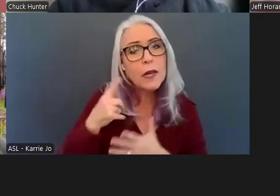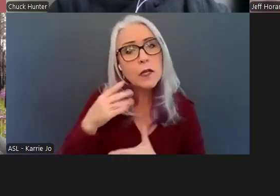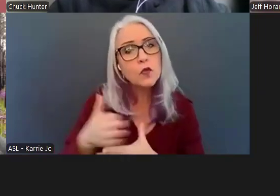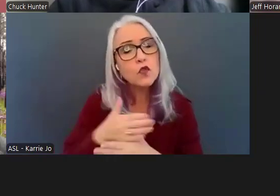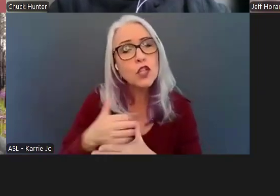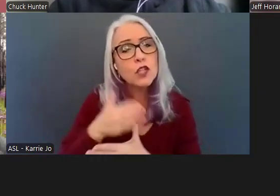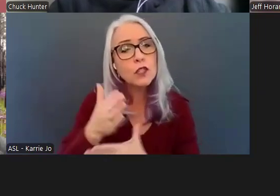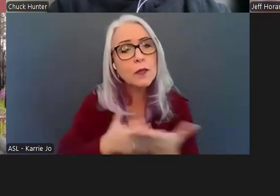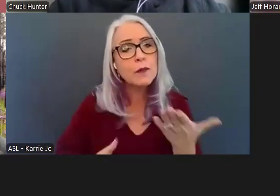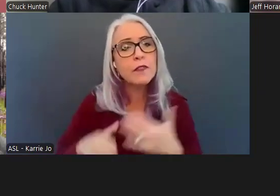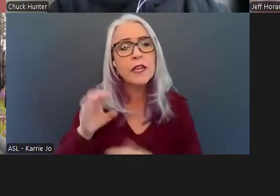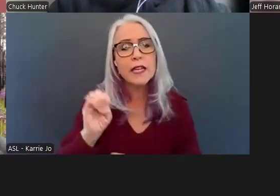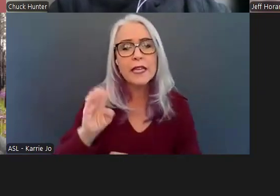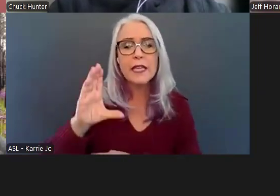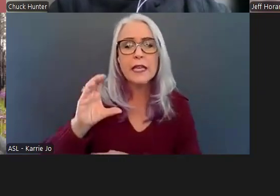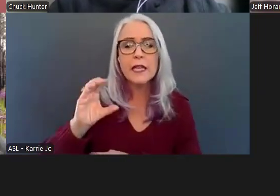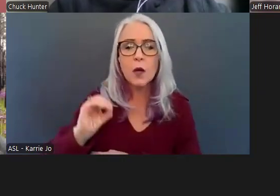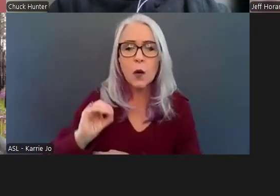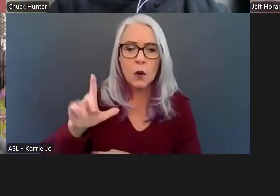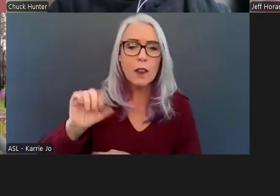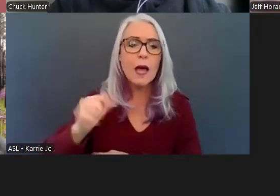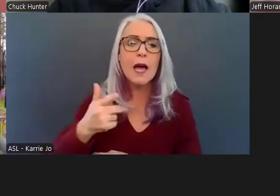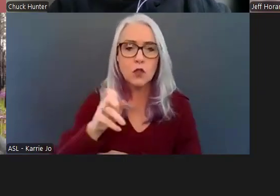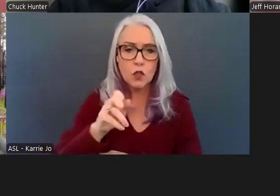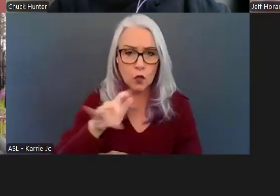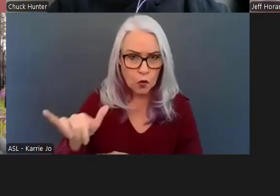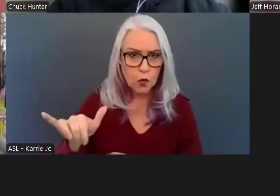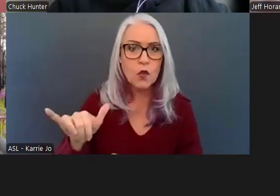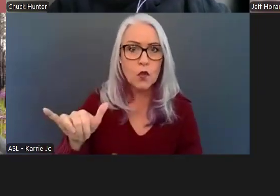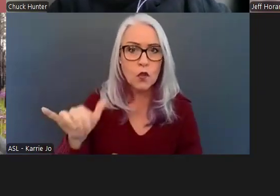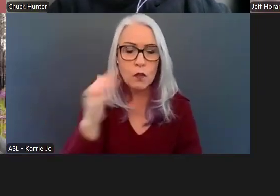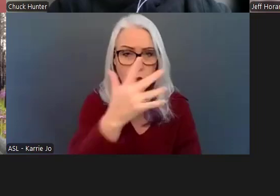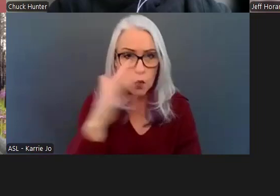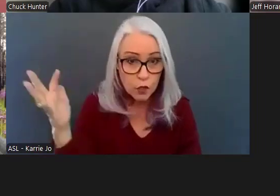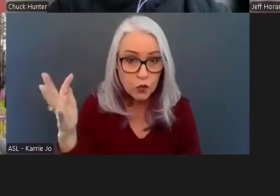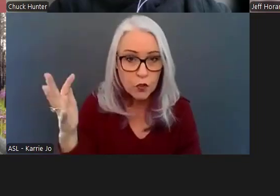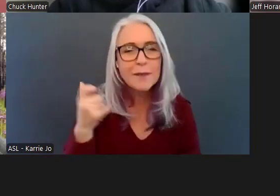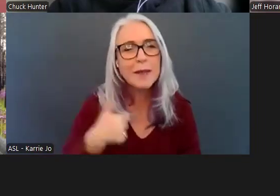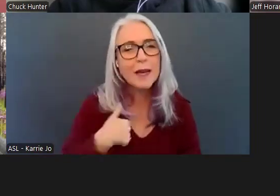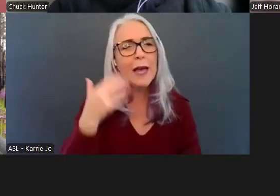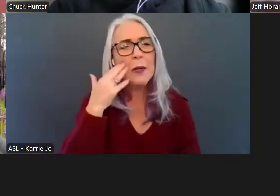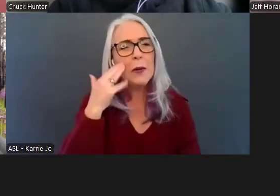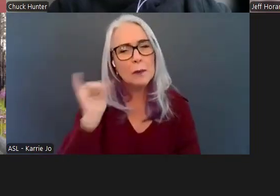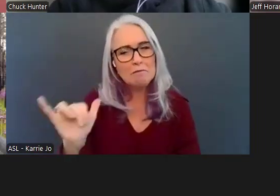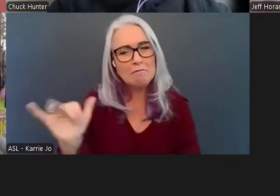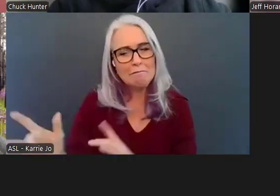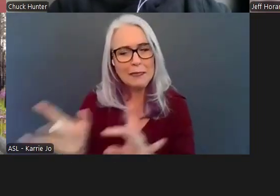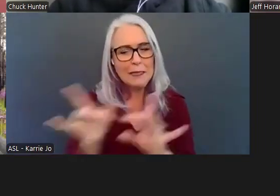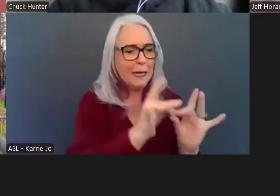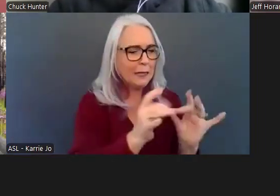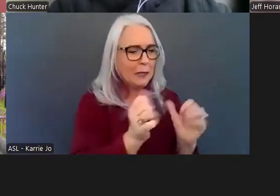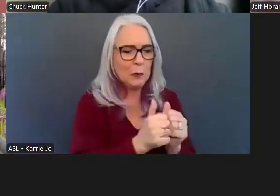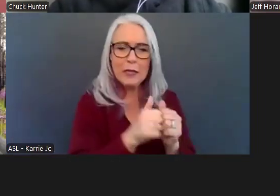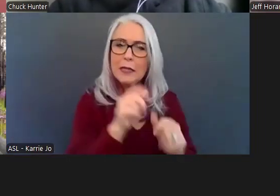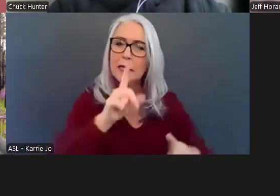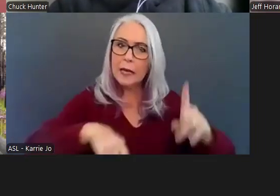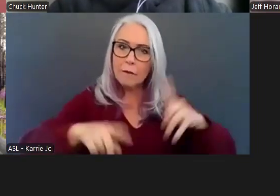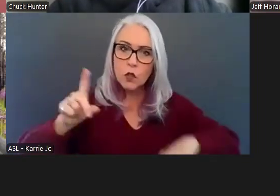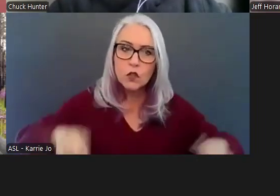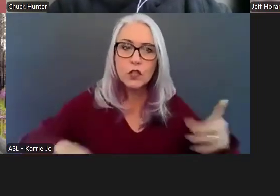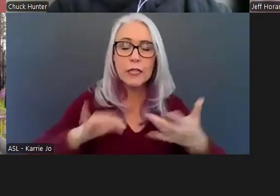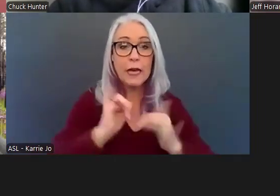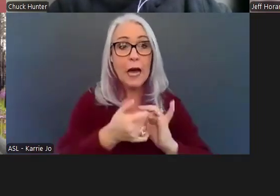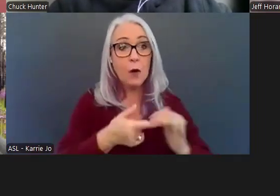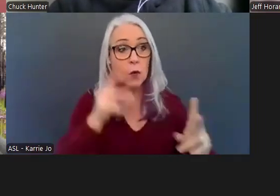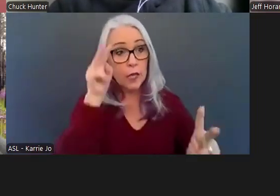ecological forestry, because it seems like that comes back into, that same question about diversity, how we look at the legacy of what's